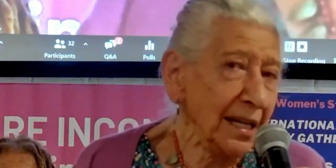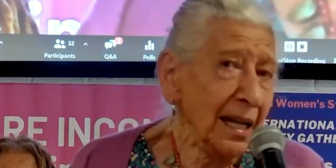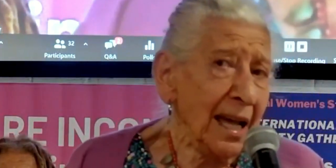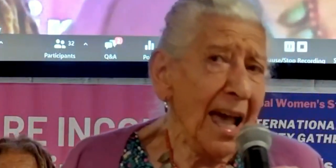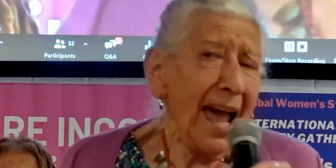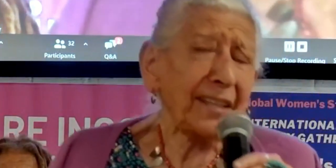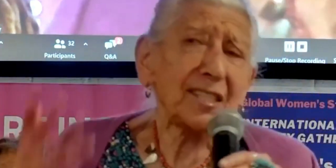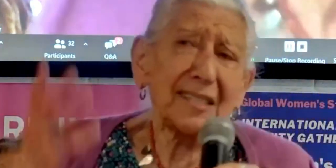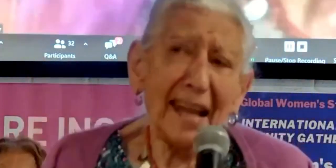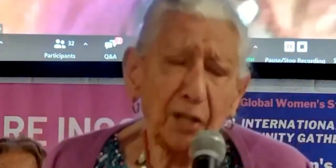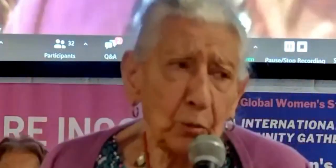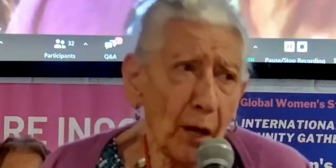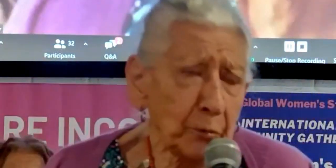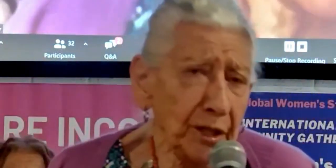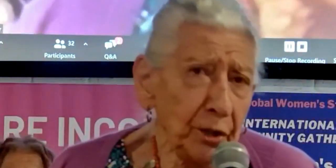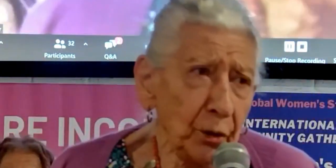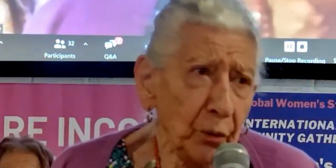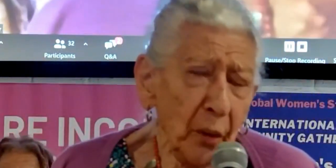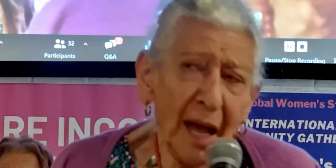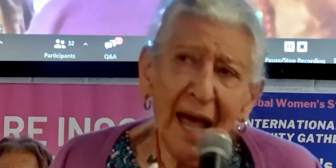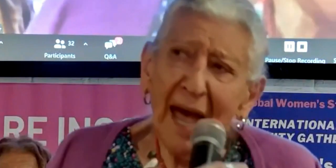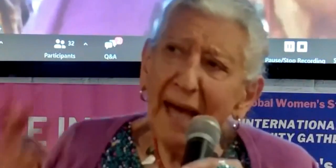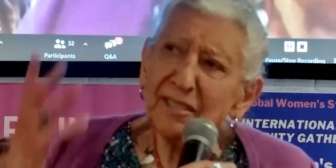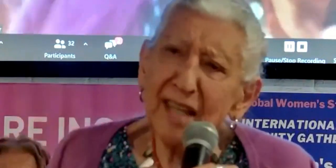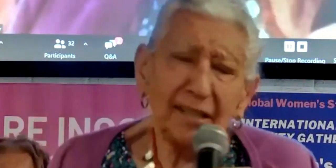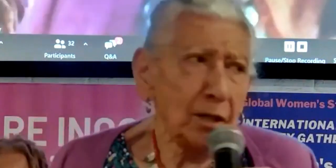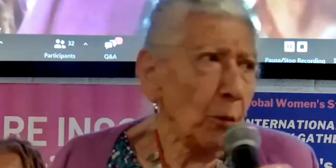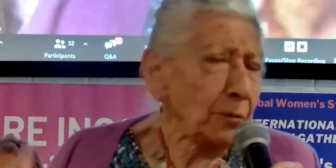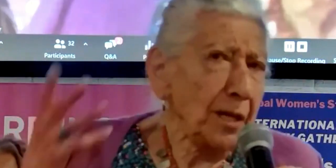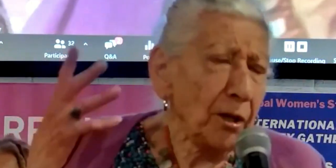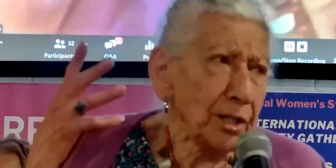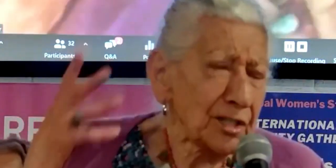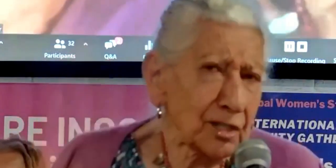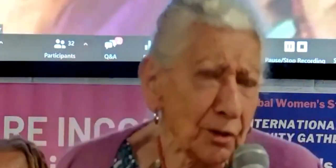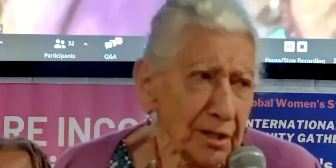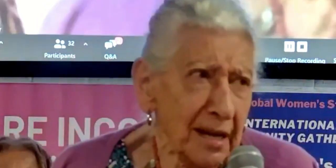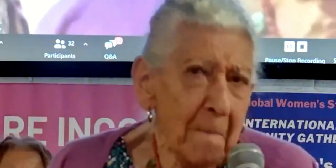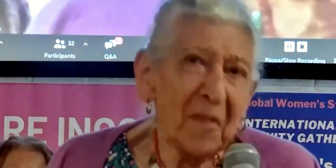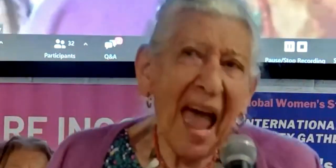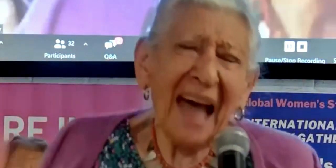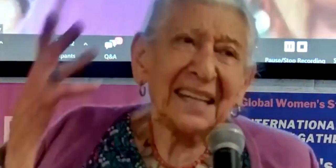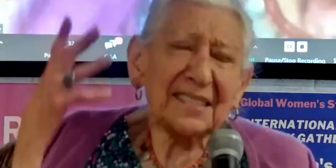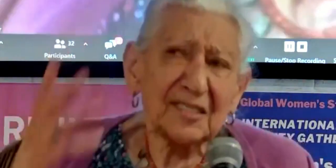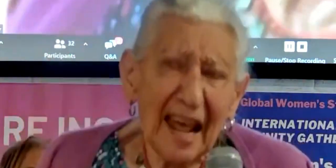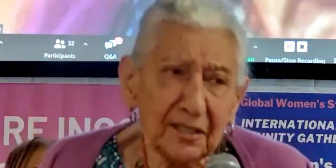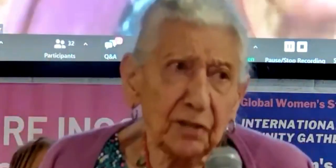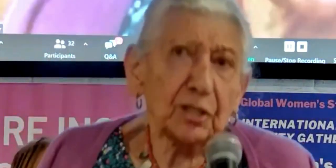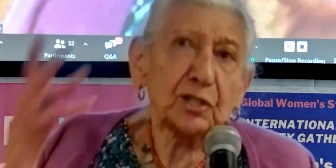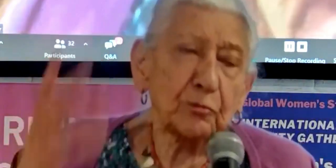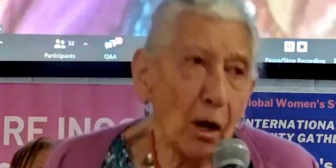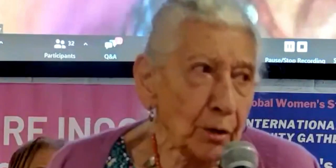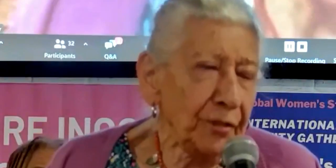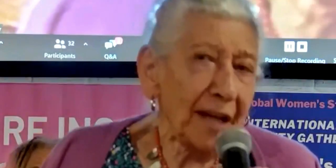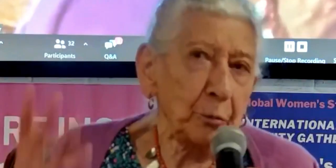country extended what we knew, extended what we understood, and extended